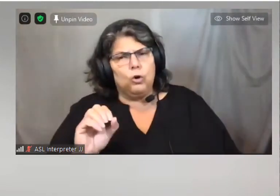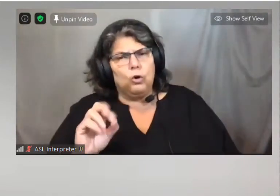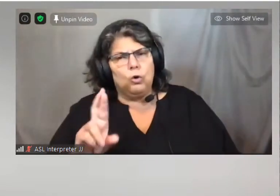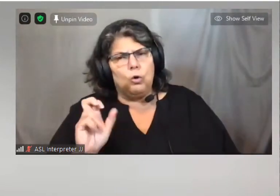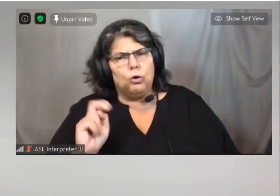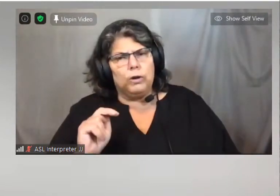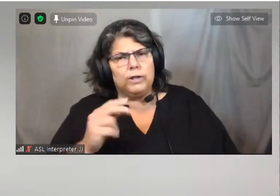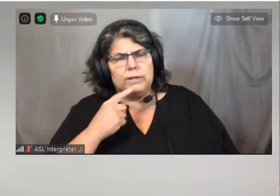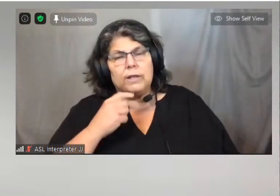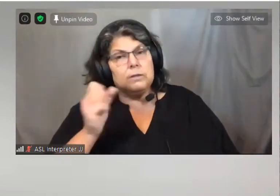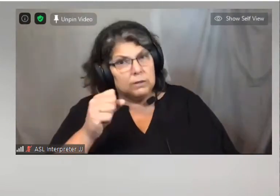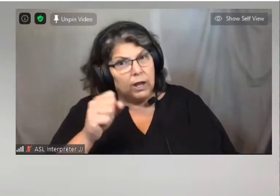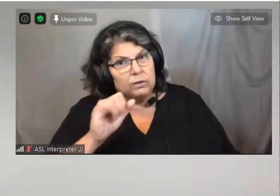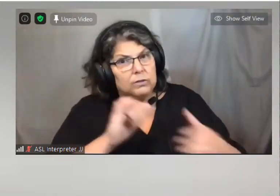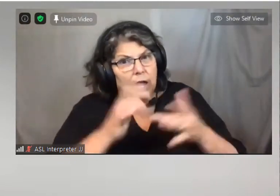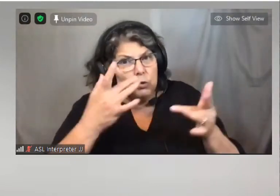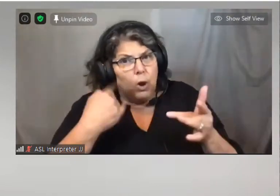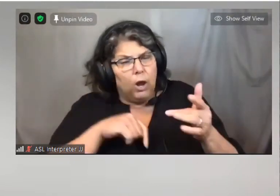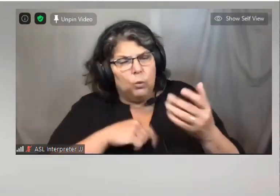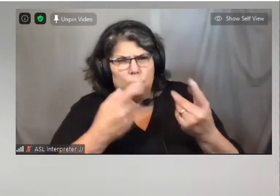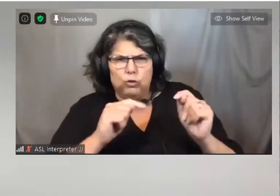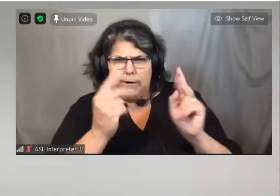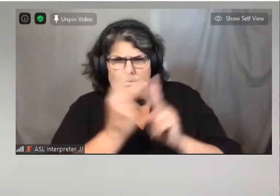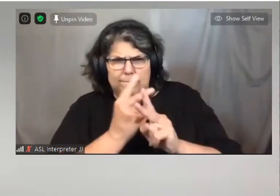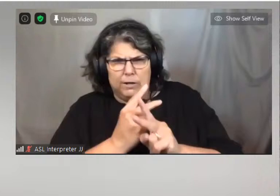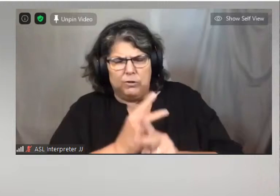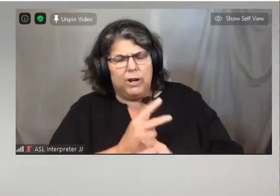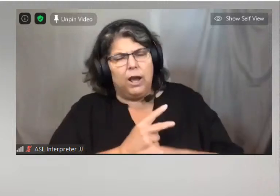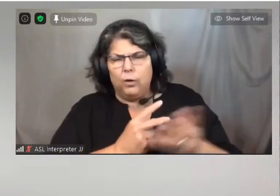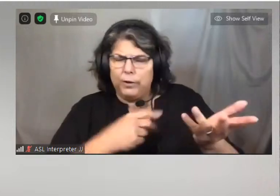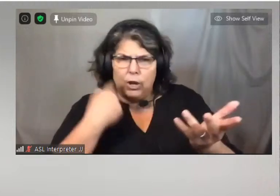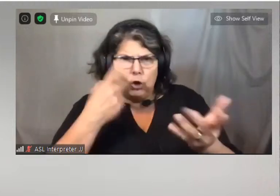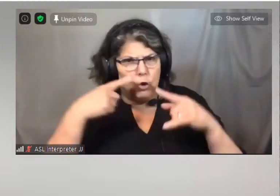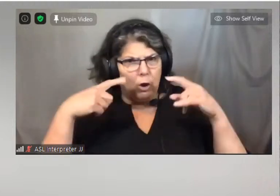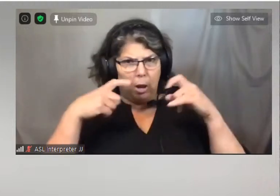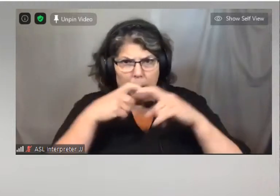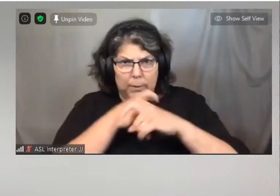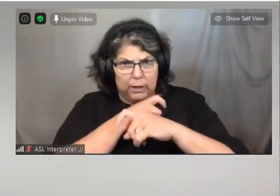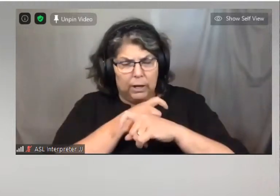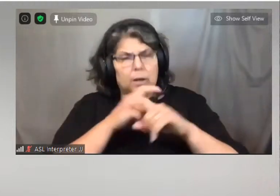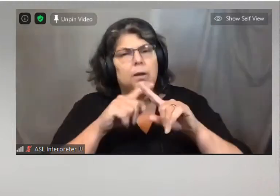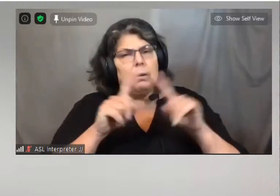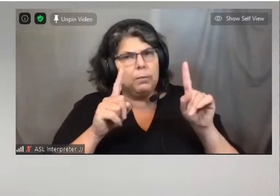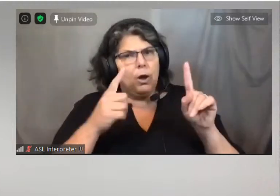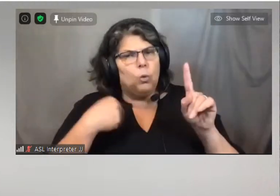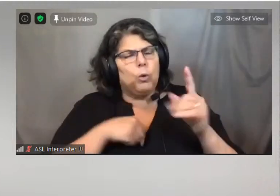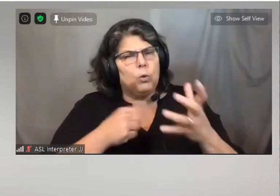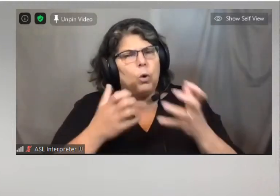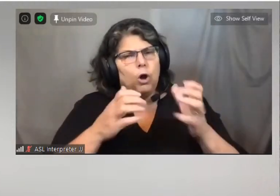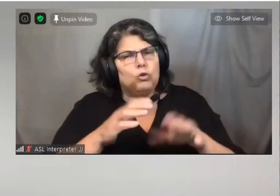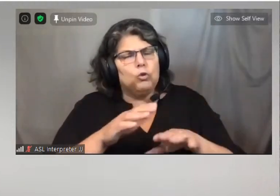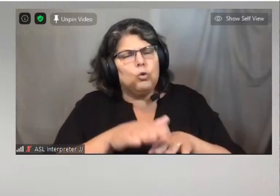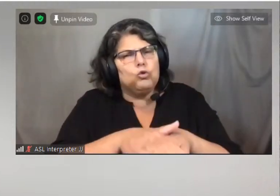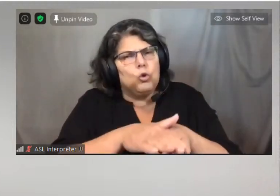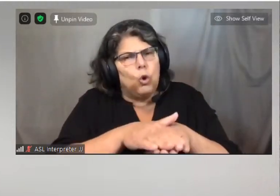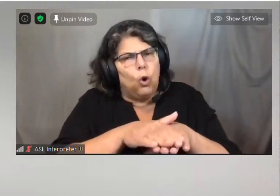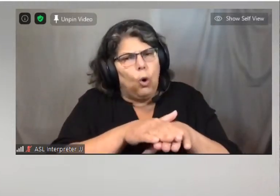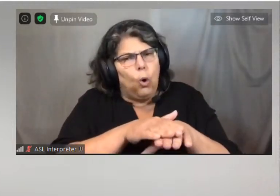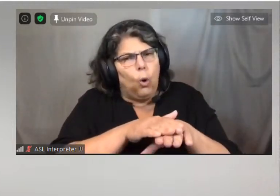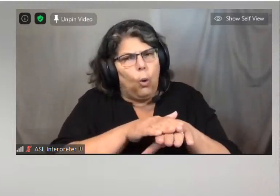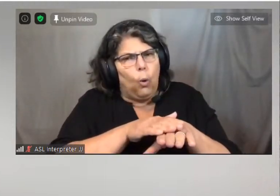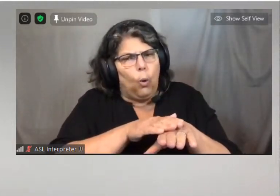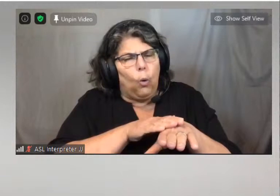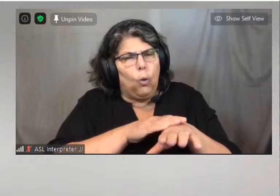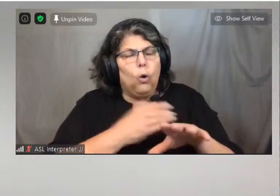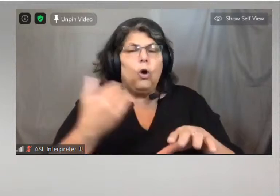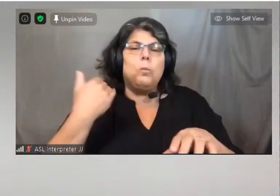these calculations that are drawn out. And that's why we're doing it slowly. So where before it was either you're on the